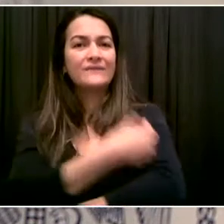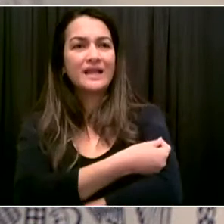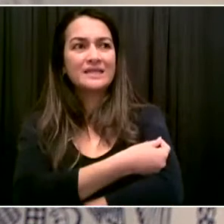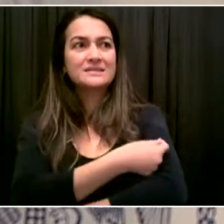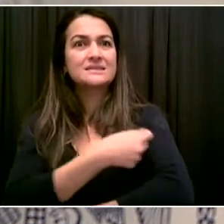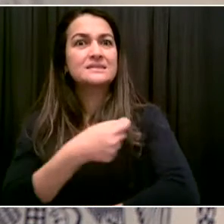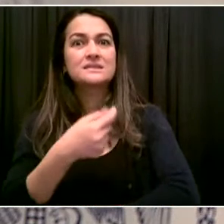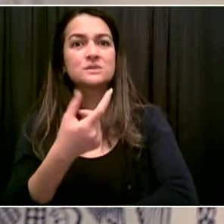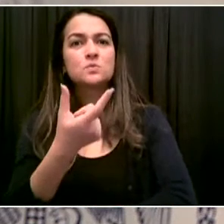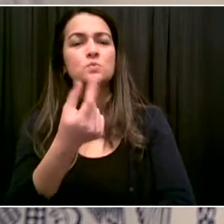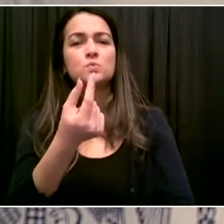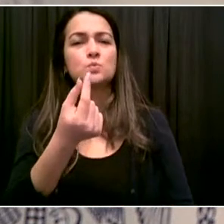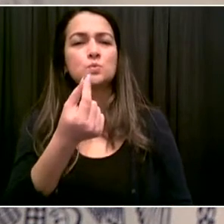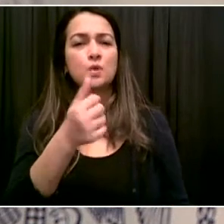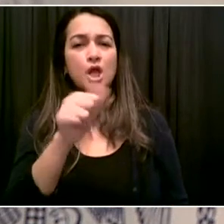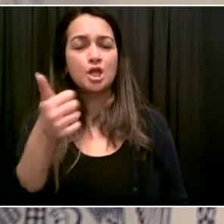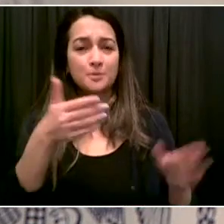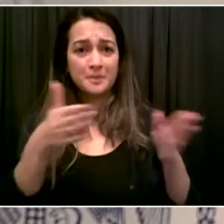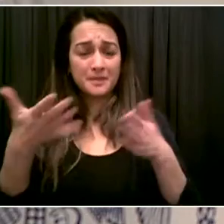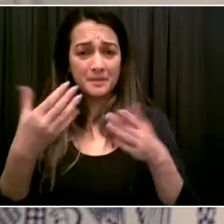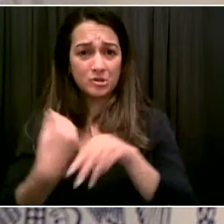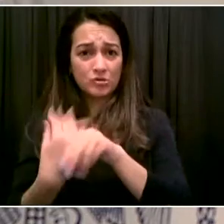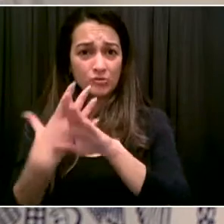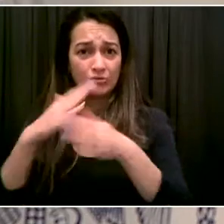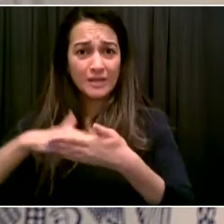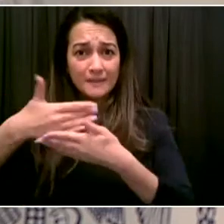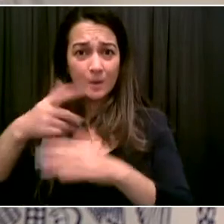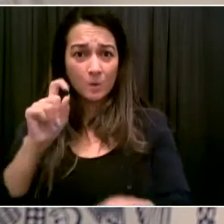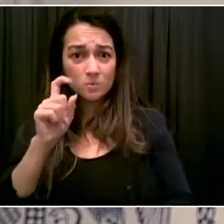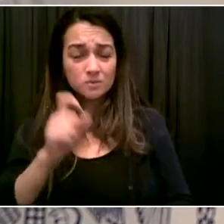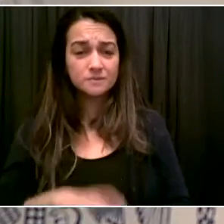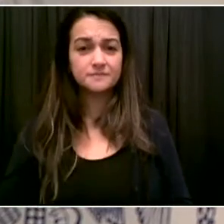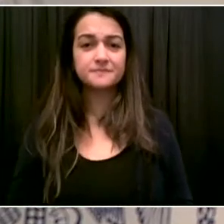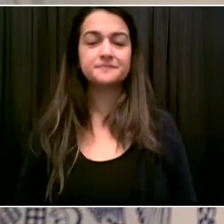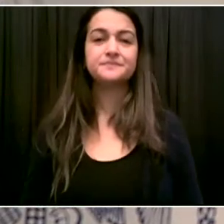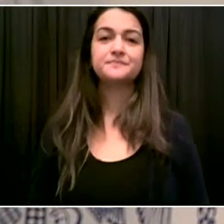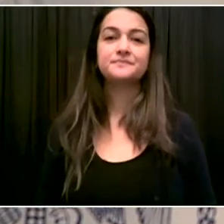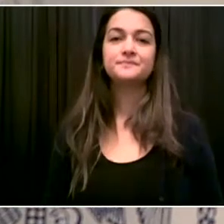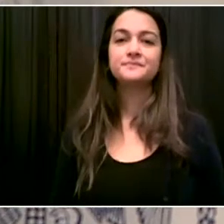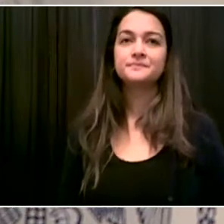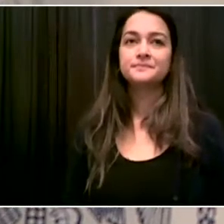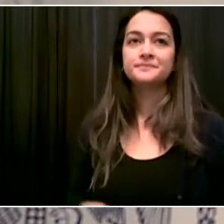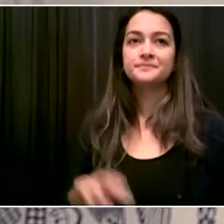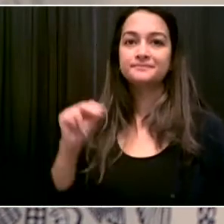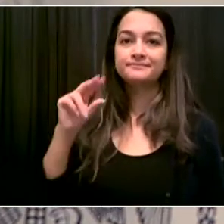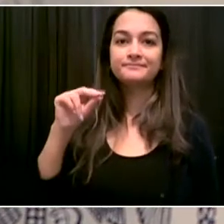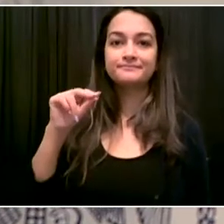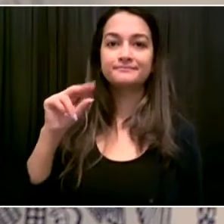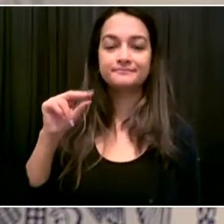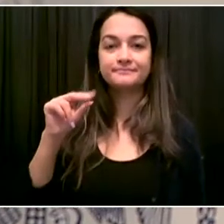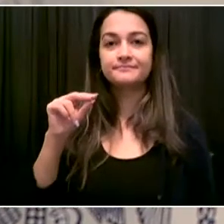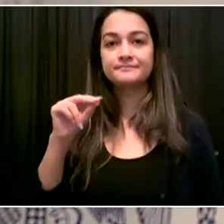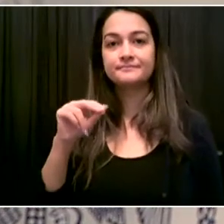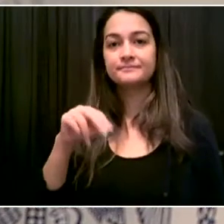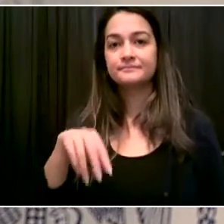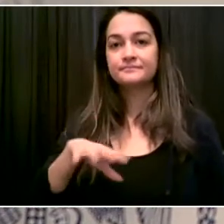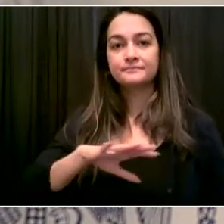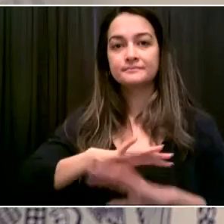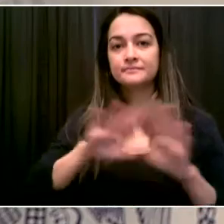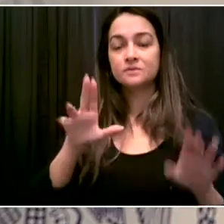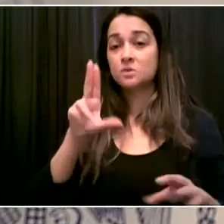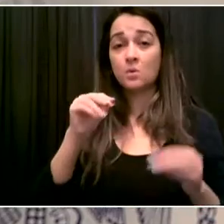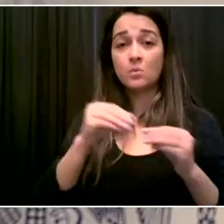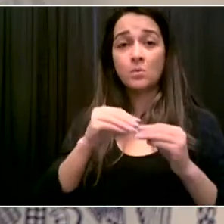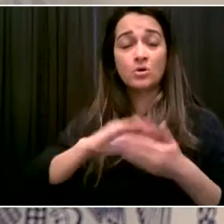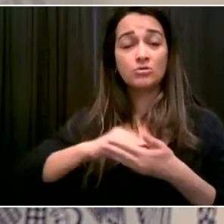I'll turn to Dr. Choksi, who is passionate on this topic and is a parent. And really, we've